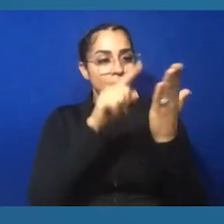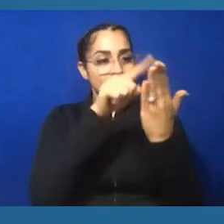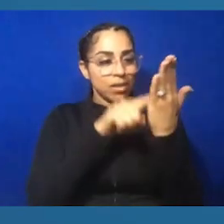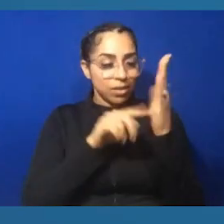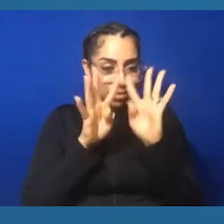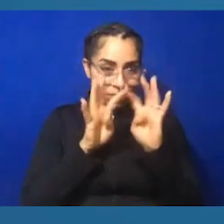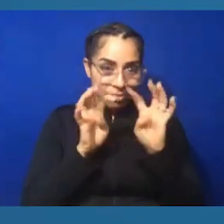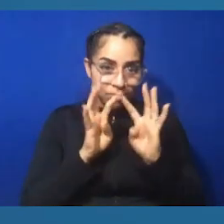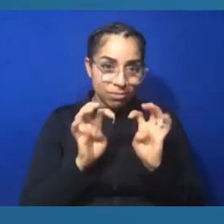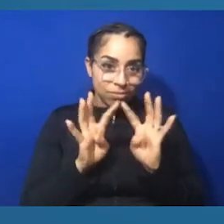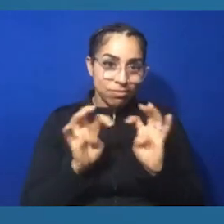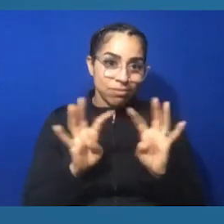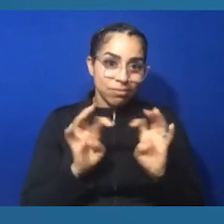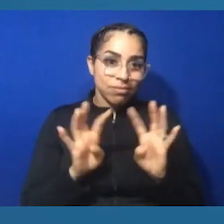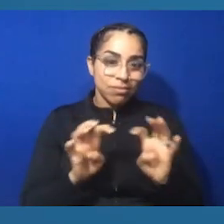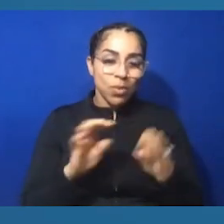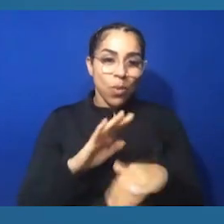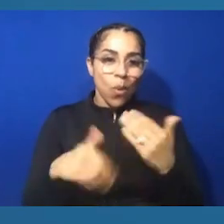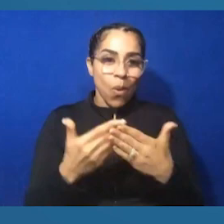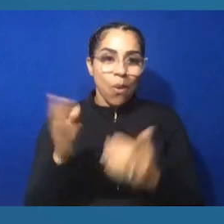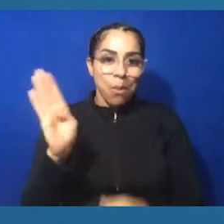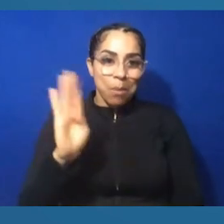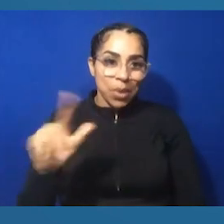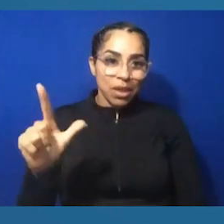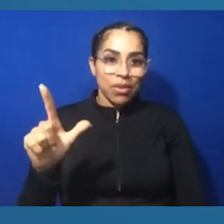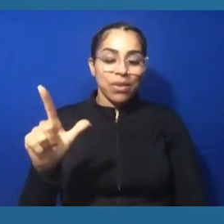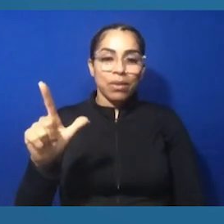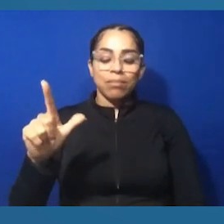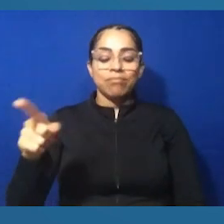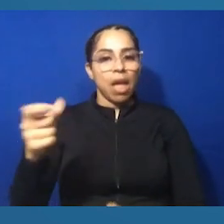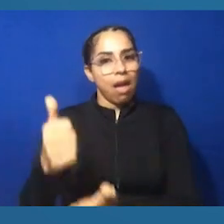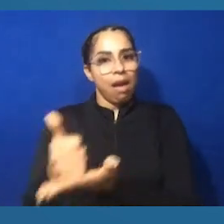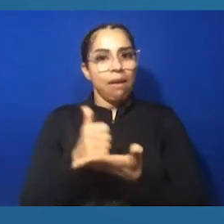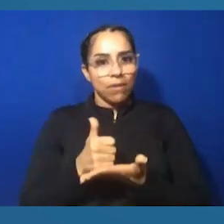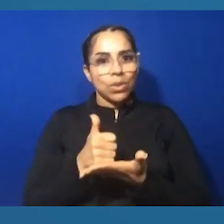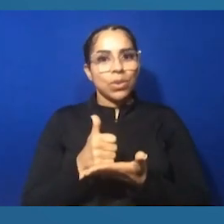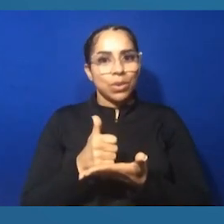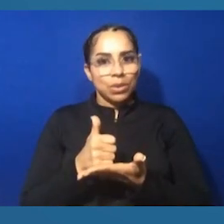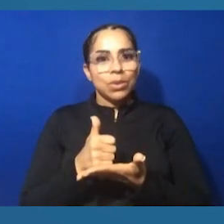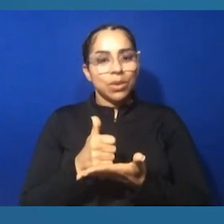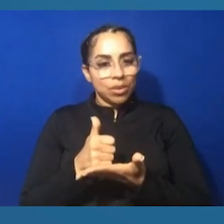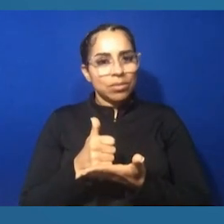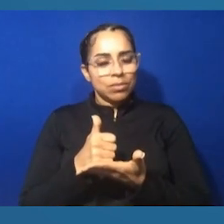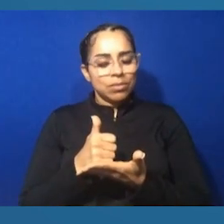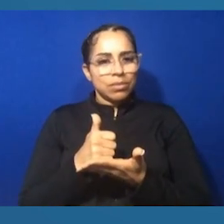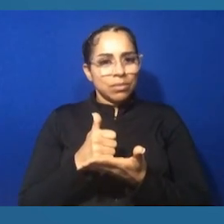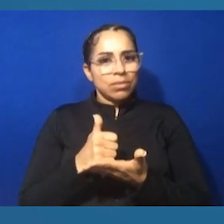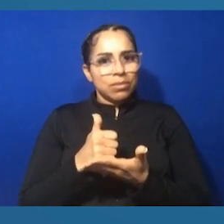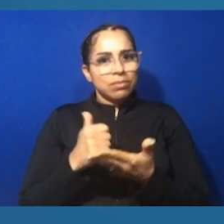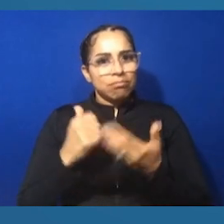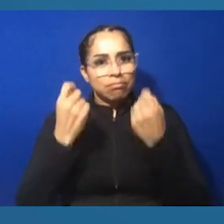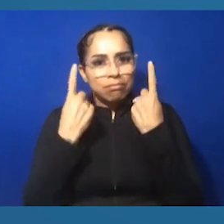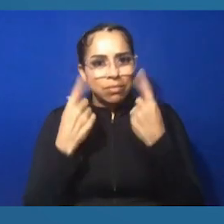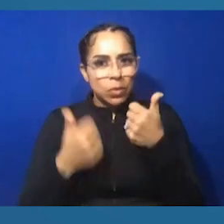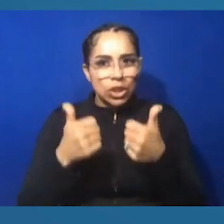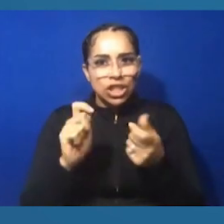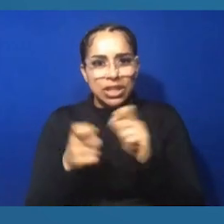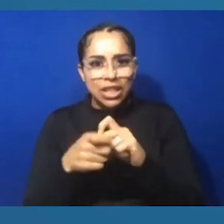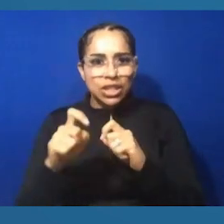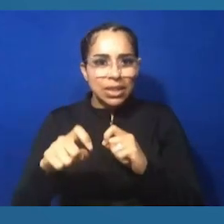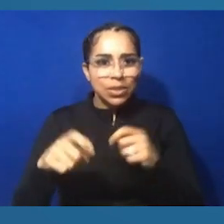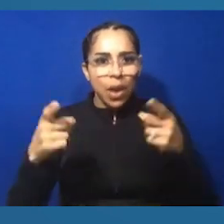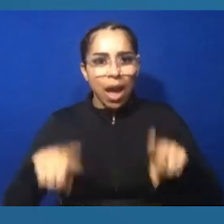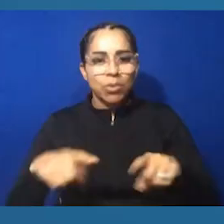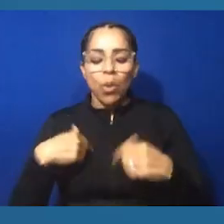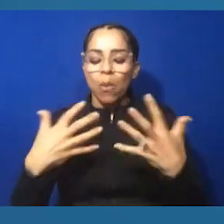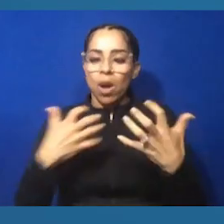these bills, and were just so helpful in helping me to understand what changes we needed to go about. So I want to